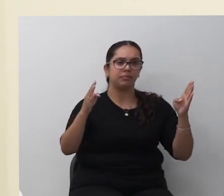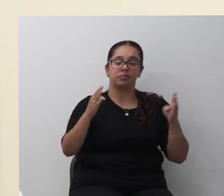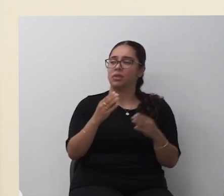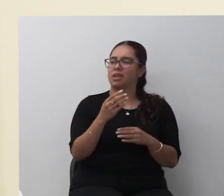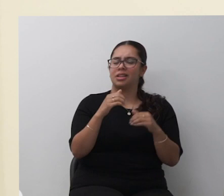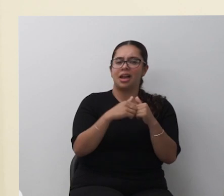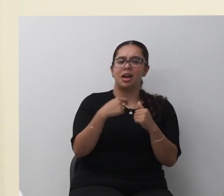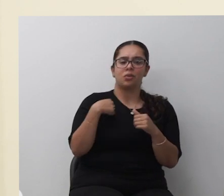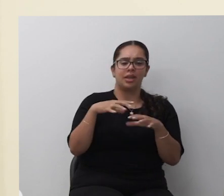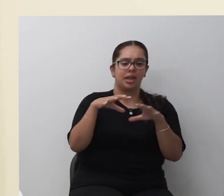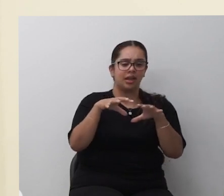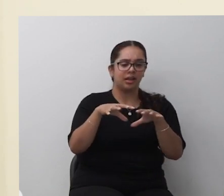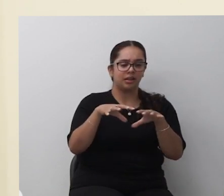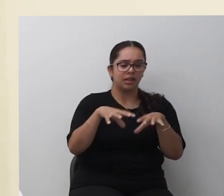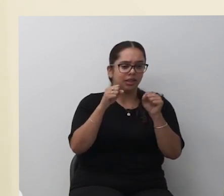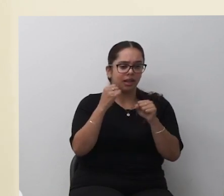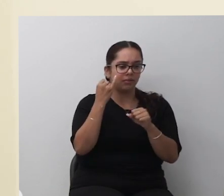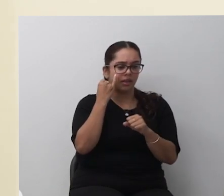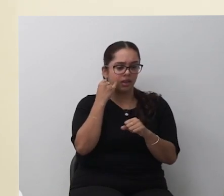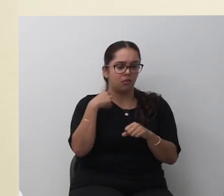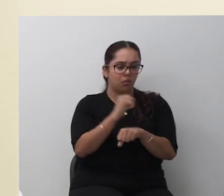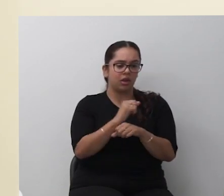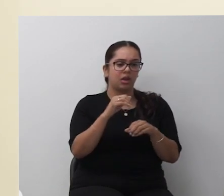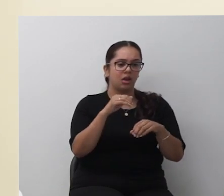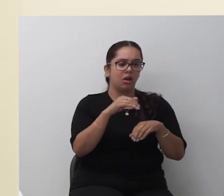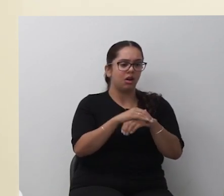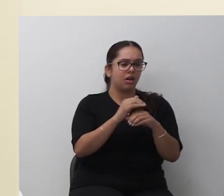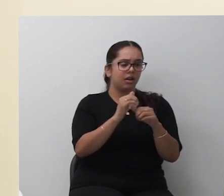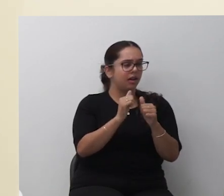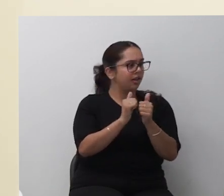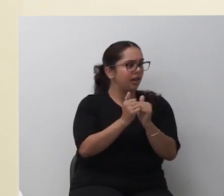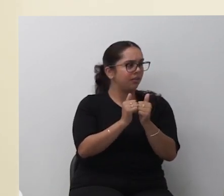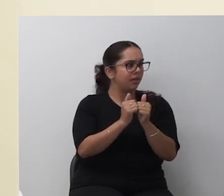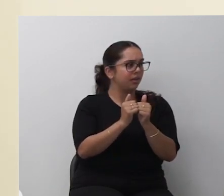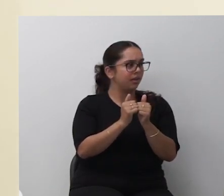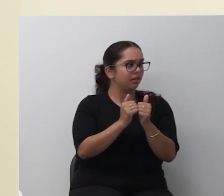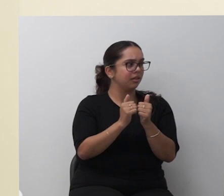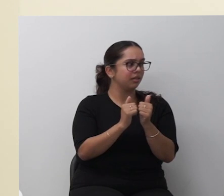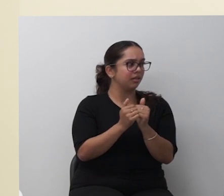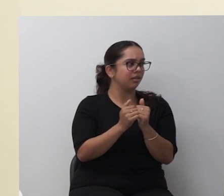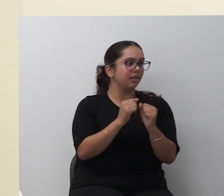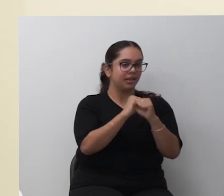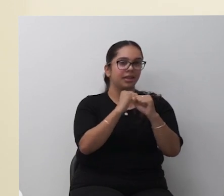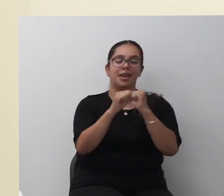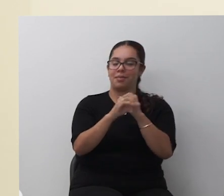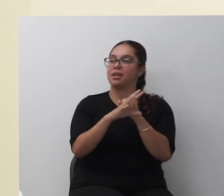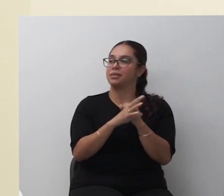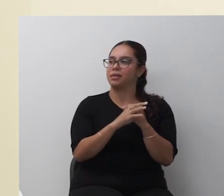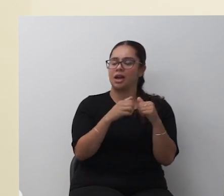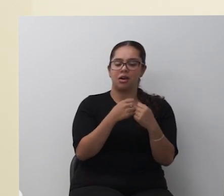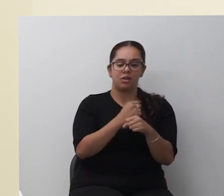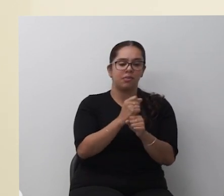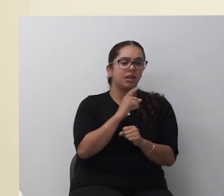so how do we adopt, if we're even working on a campaign, how do we try to make sure, we don't have to fill every role on this map, but how do we